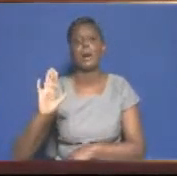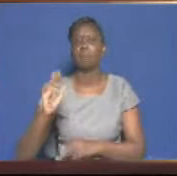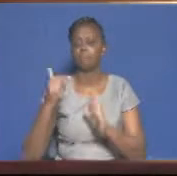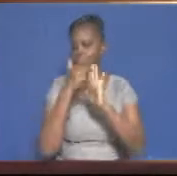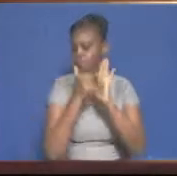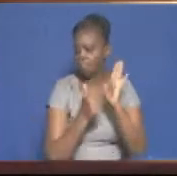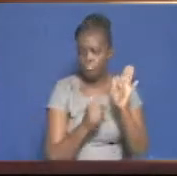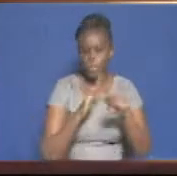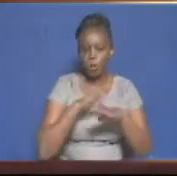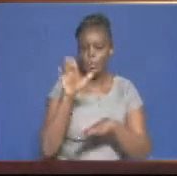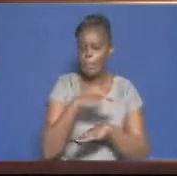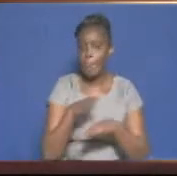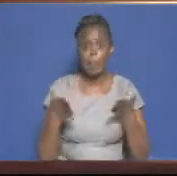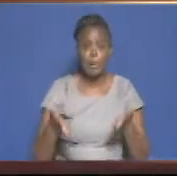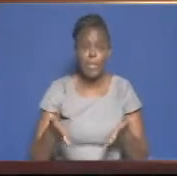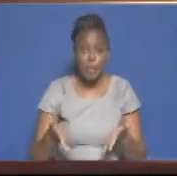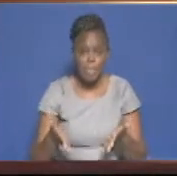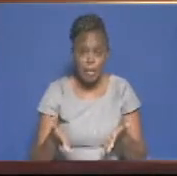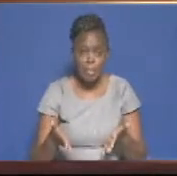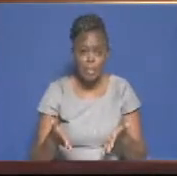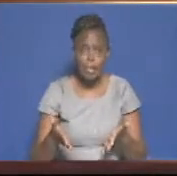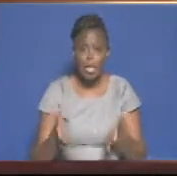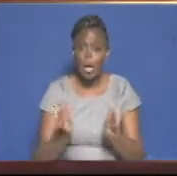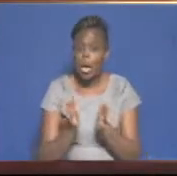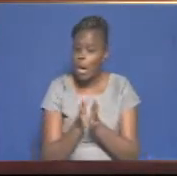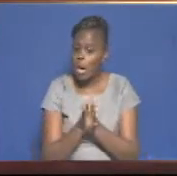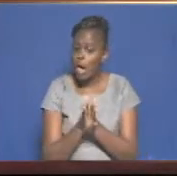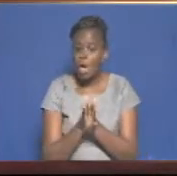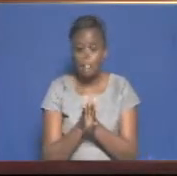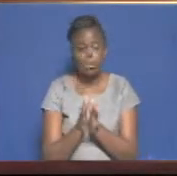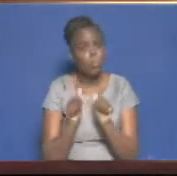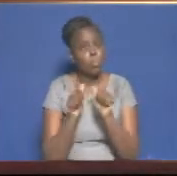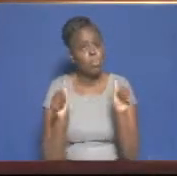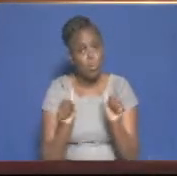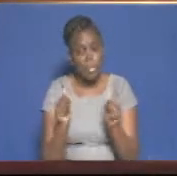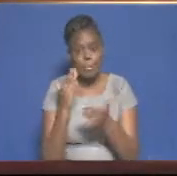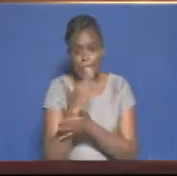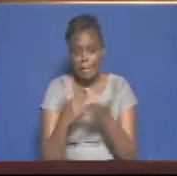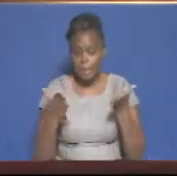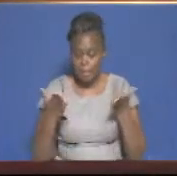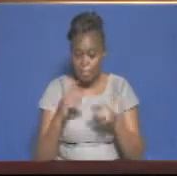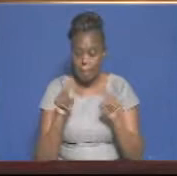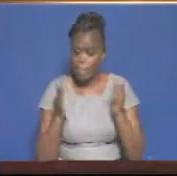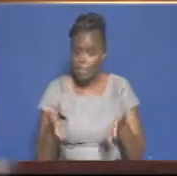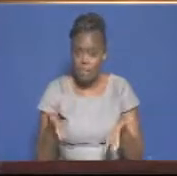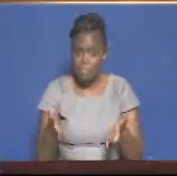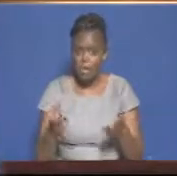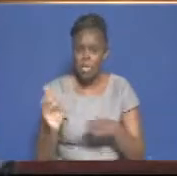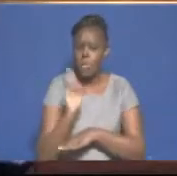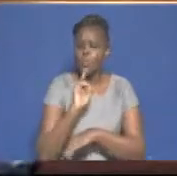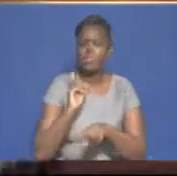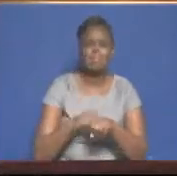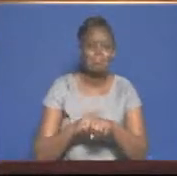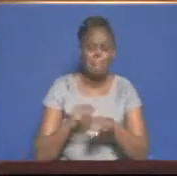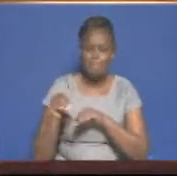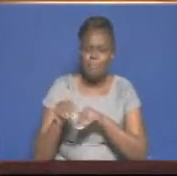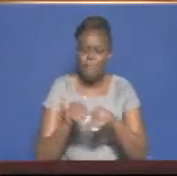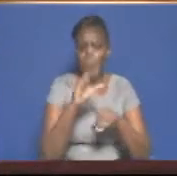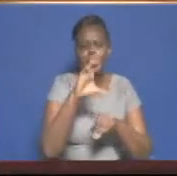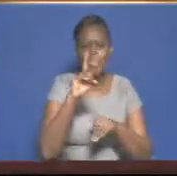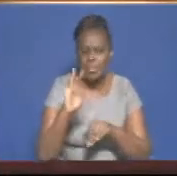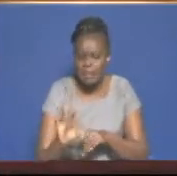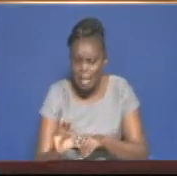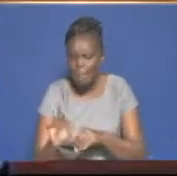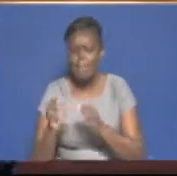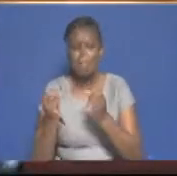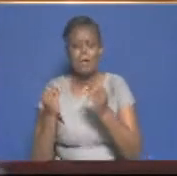contribution on this floor, Mr. Speaker, and did so well for the country. But some here, we are spending so much time following CDF, how much money